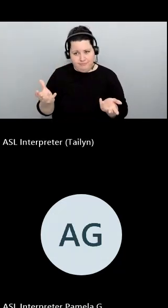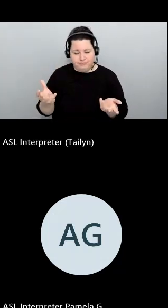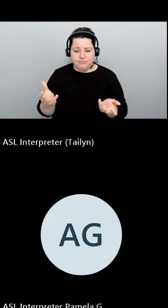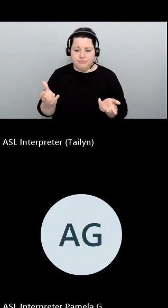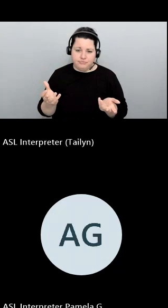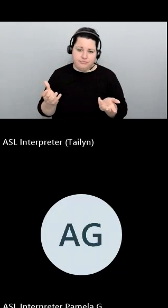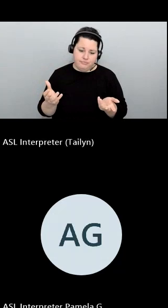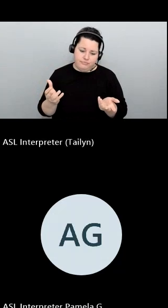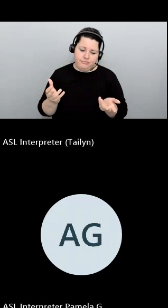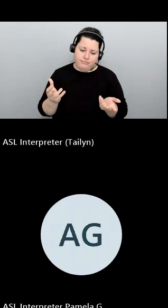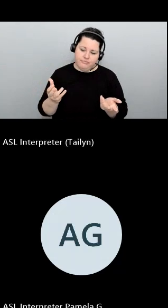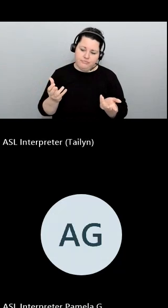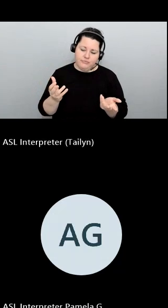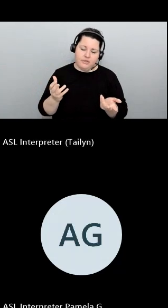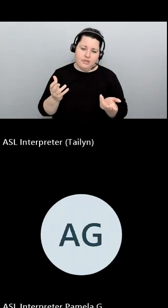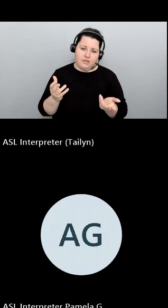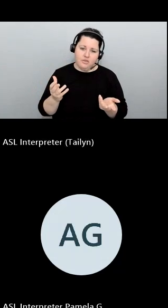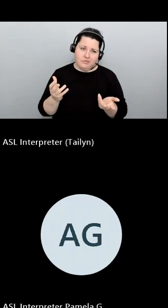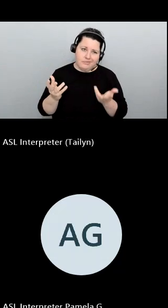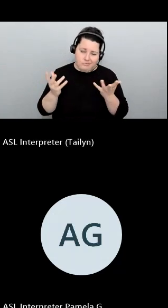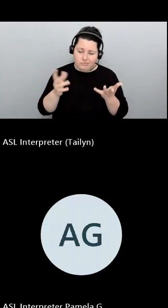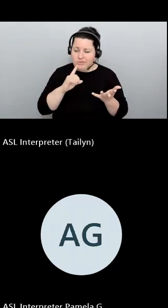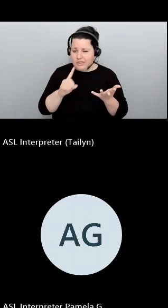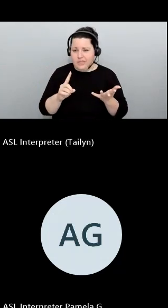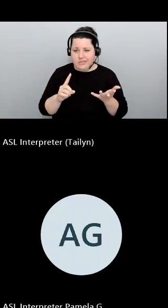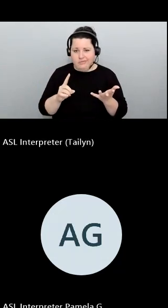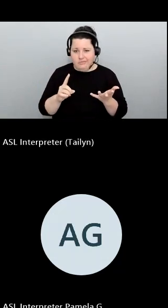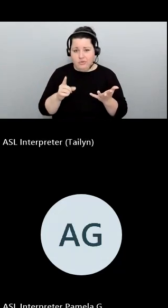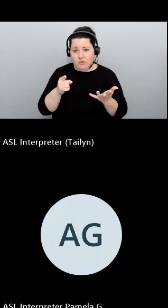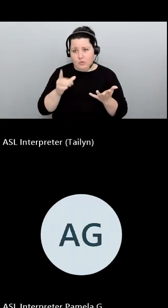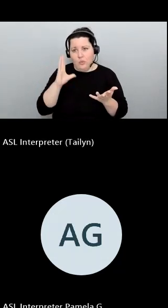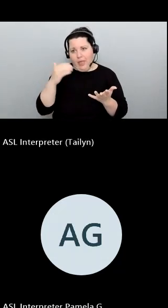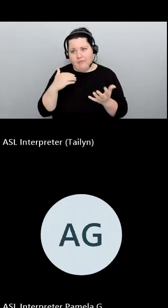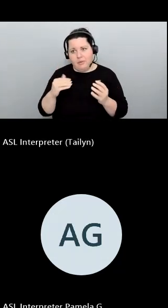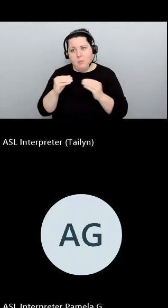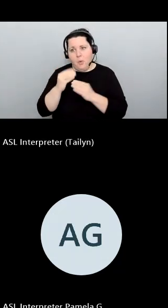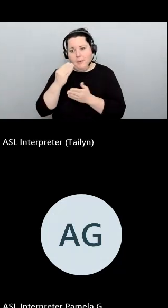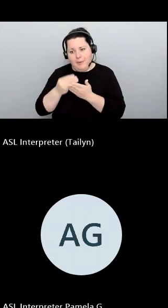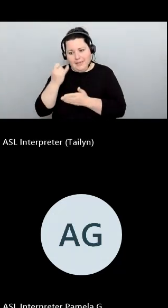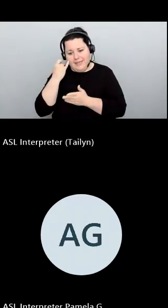yeah, it all in all, you'll come out ahead hopefully. But